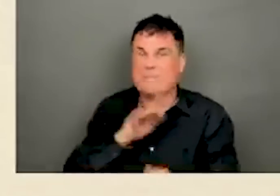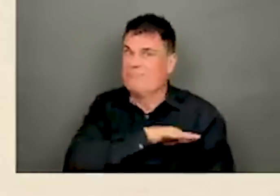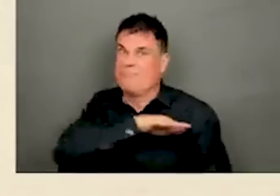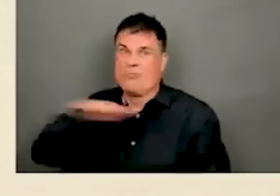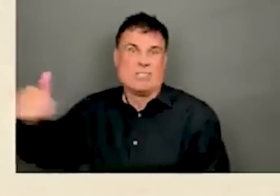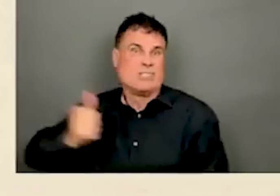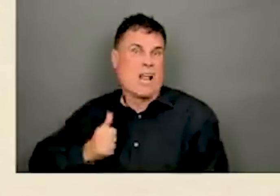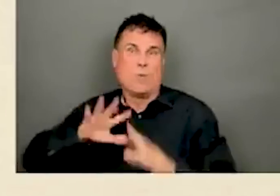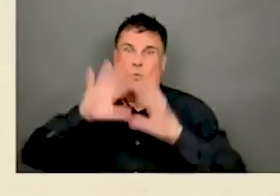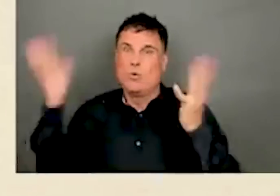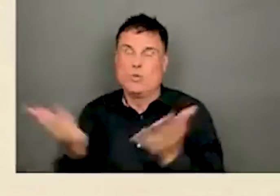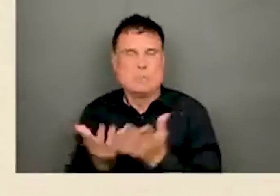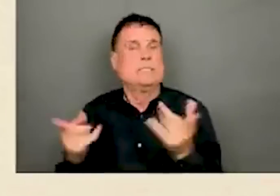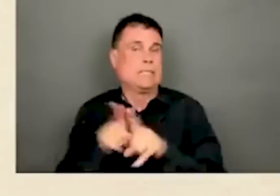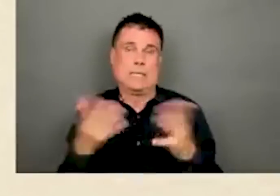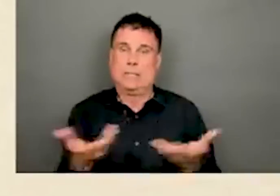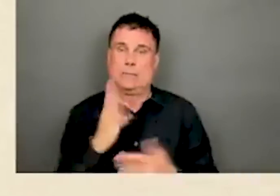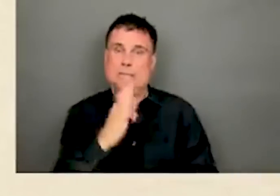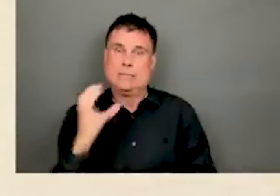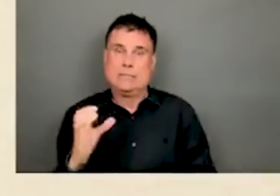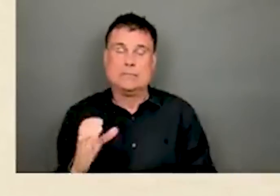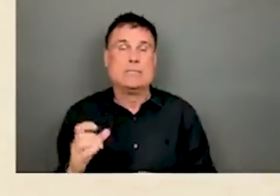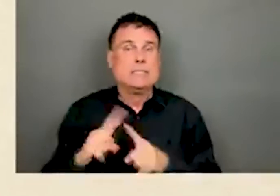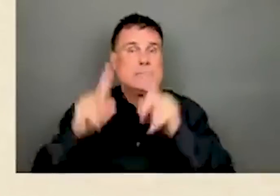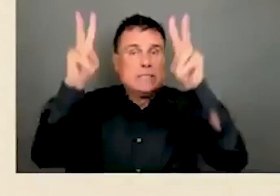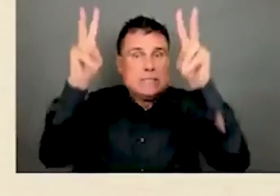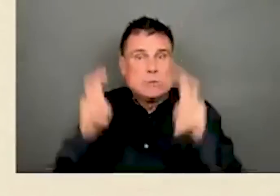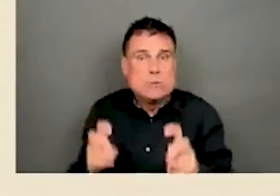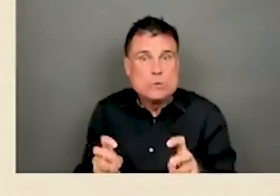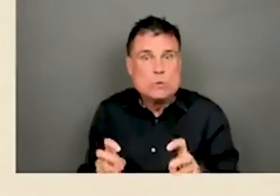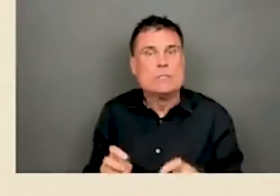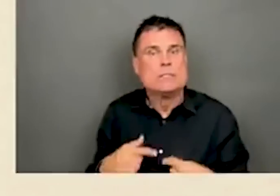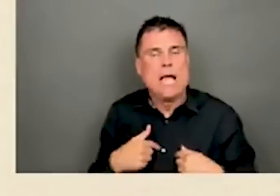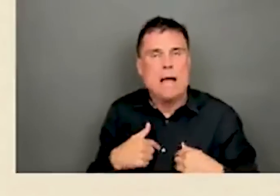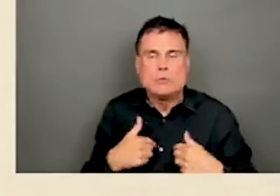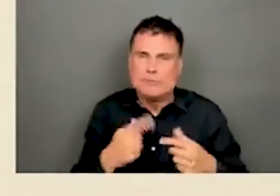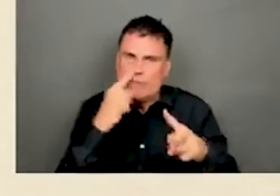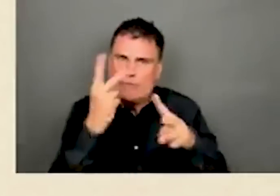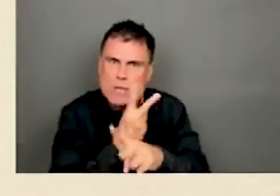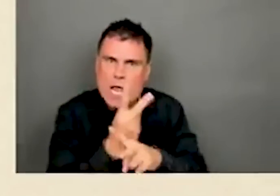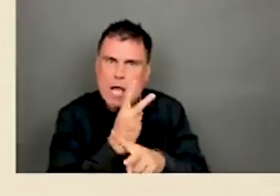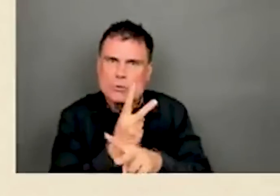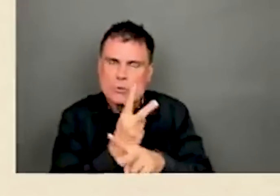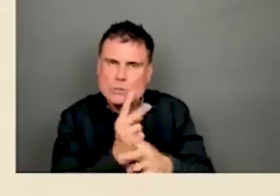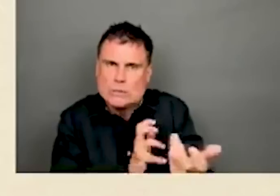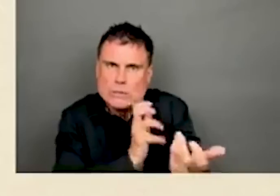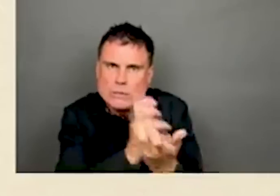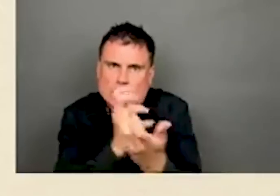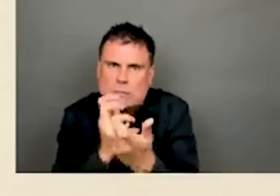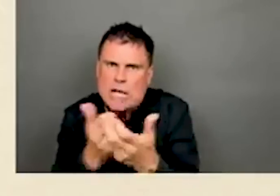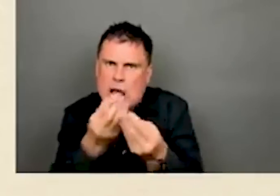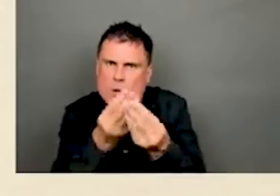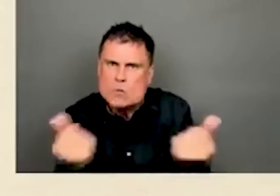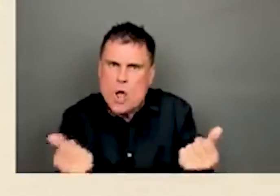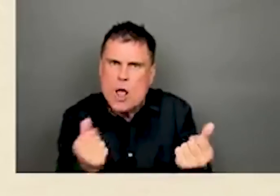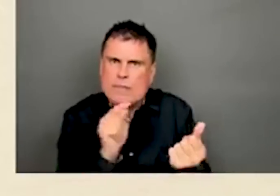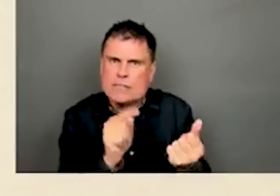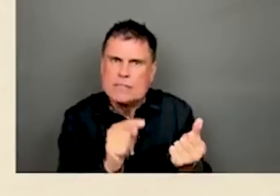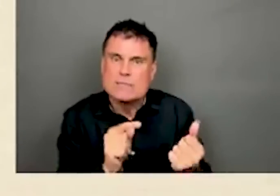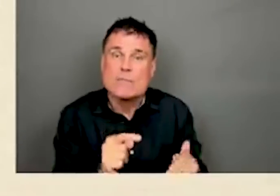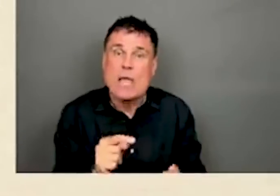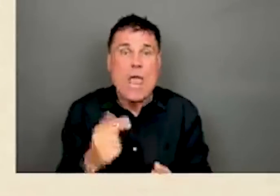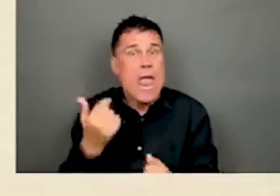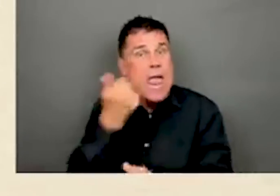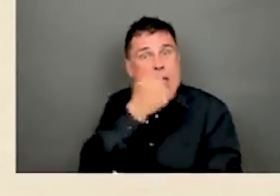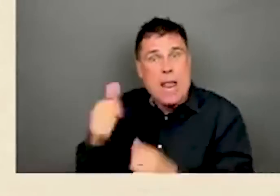they emerge, which has always been, in my view, the primary objective of government, to make sure you get in front of issues as they're emerging so the public can